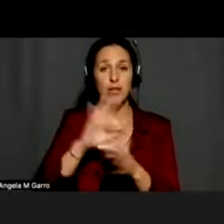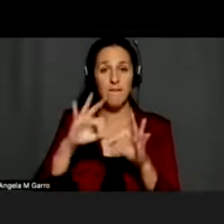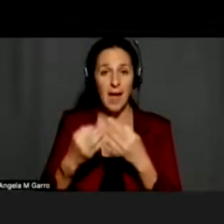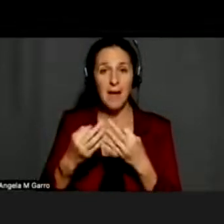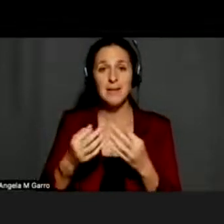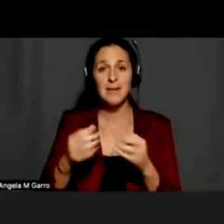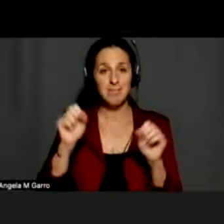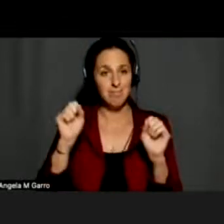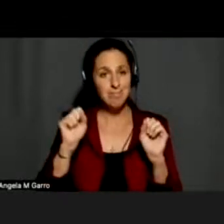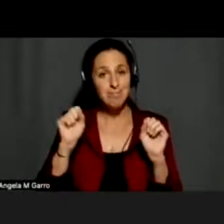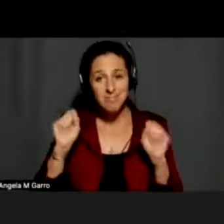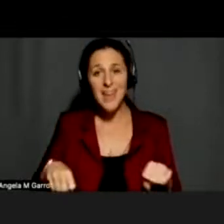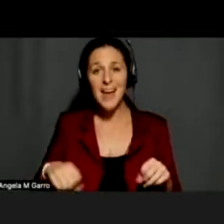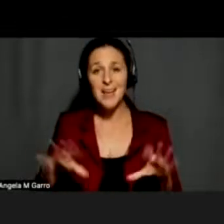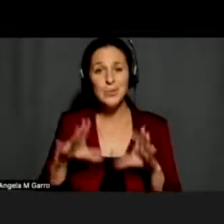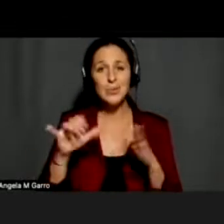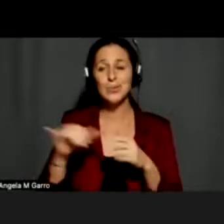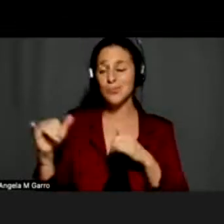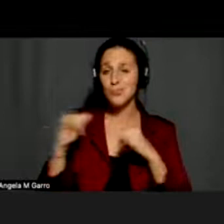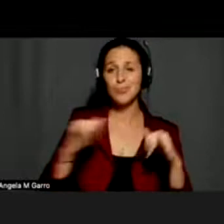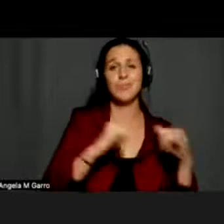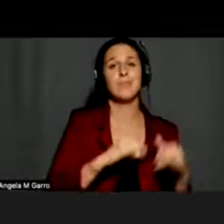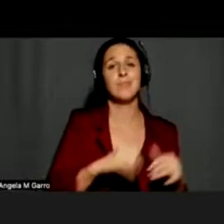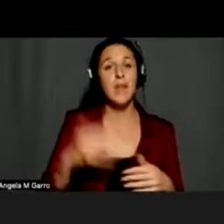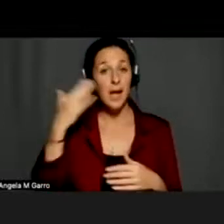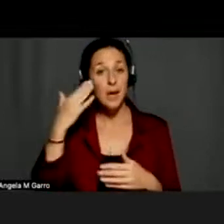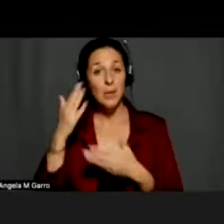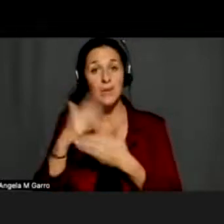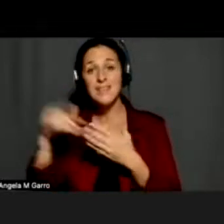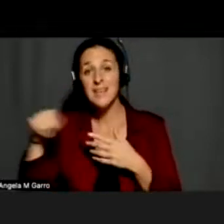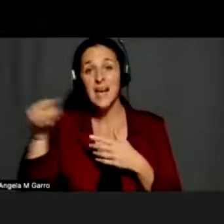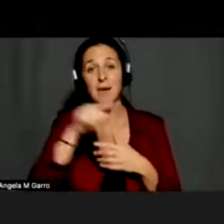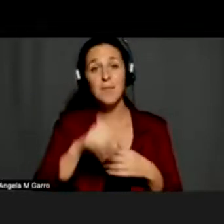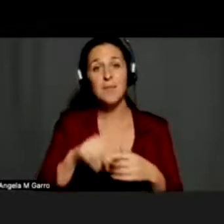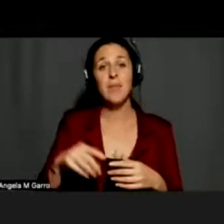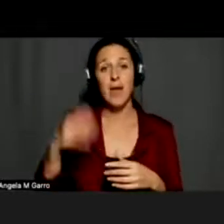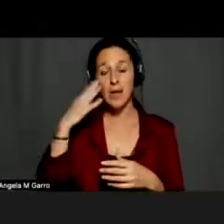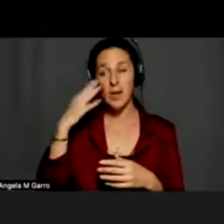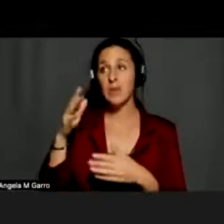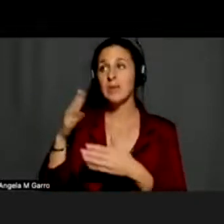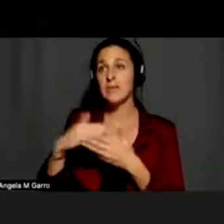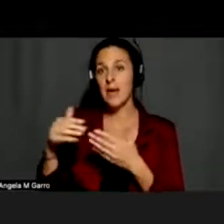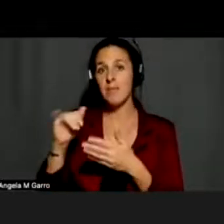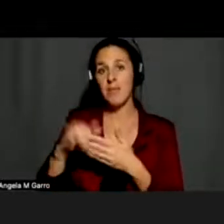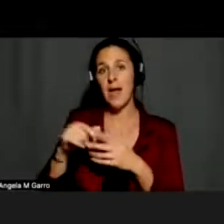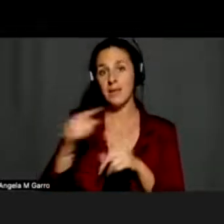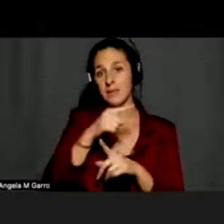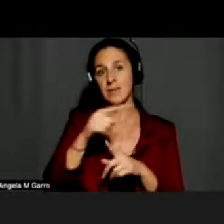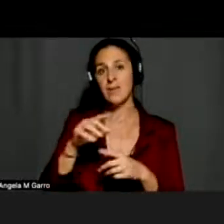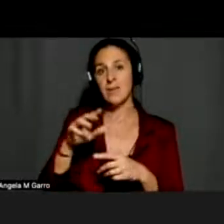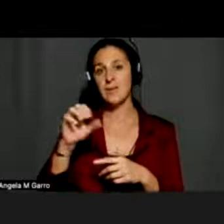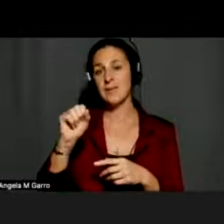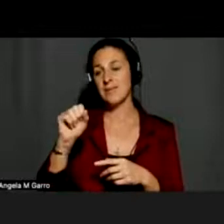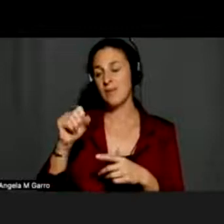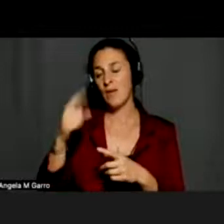well. I do know that some that, at least the ones that are slated for park, do walk,